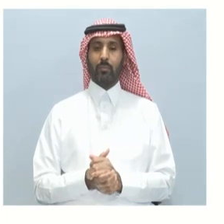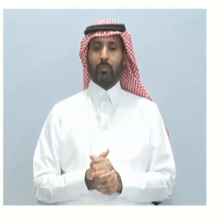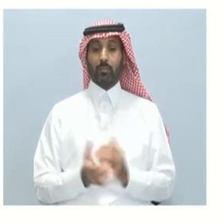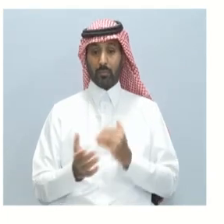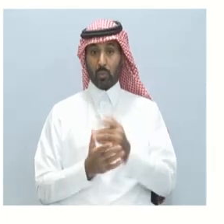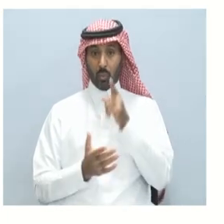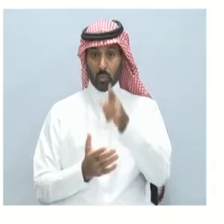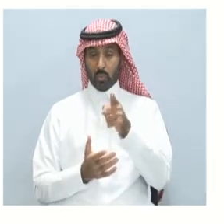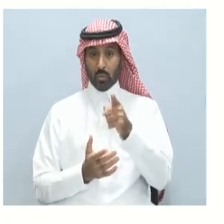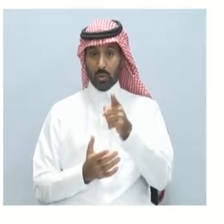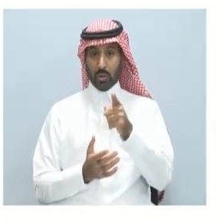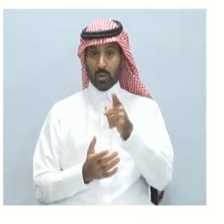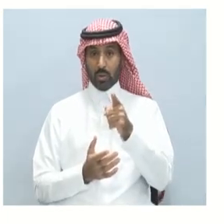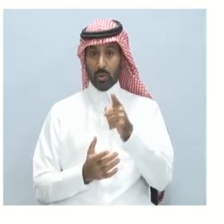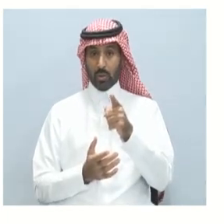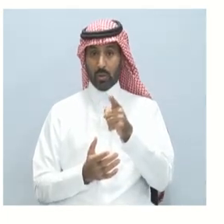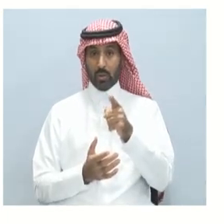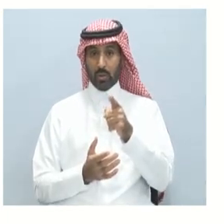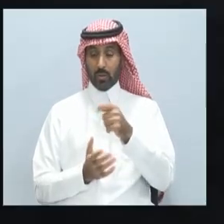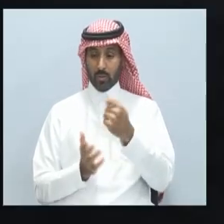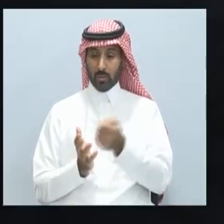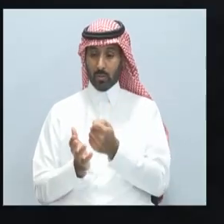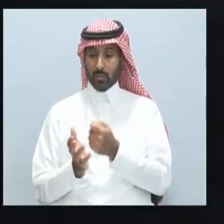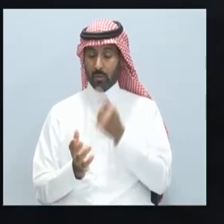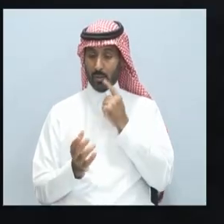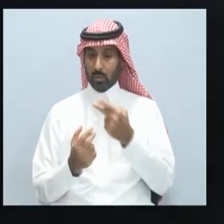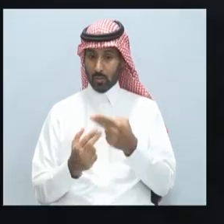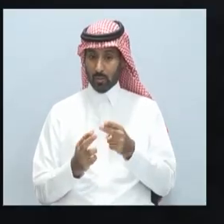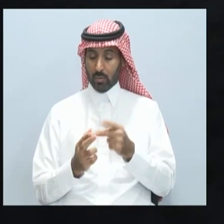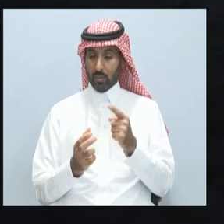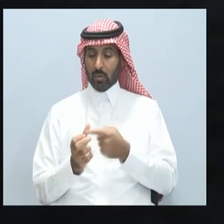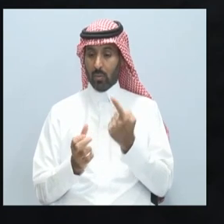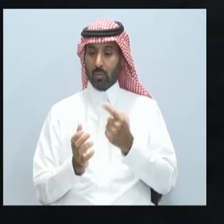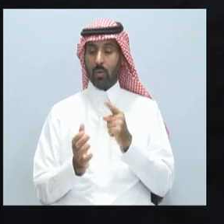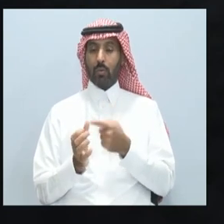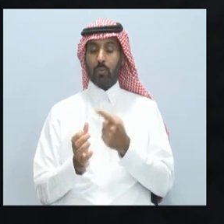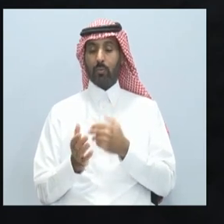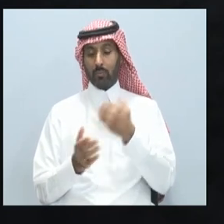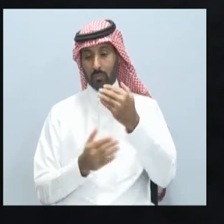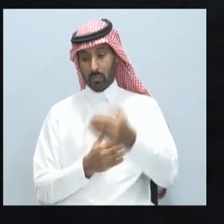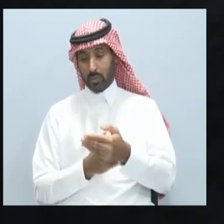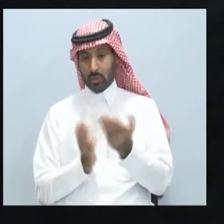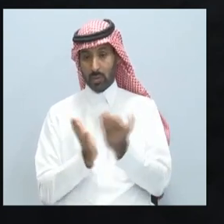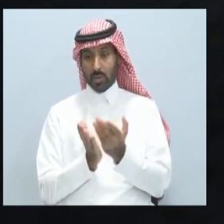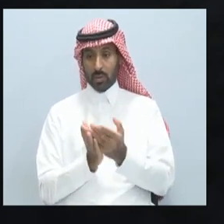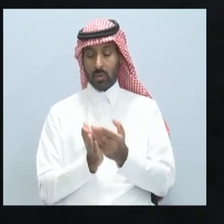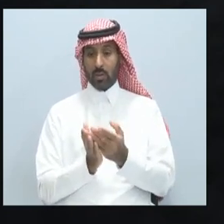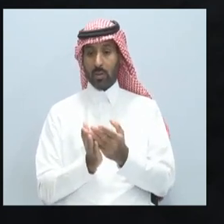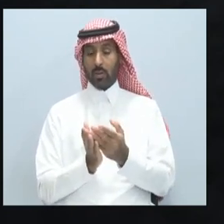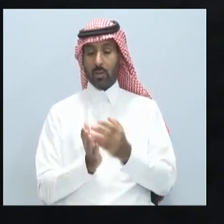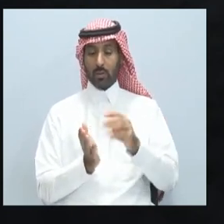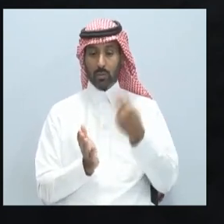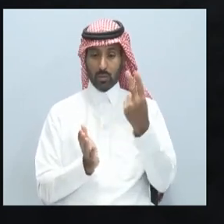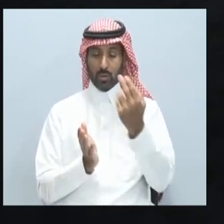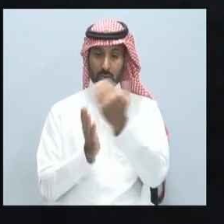Now, I want you to prepare. This is the first part of the writing. In the next lesson, inshallah, we are going to go to the second